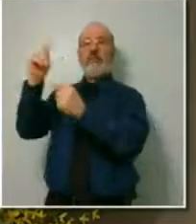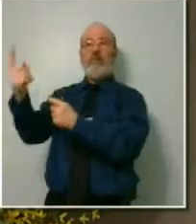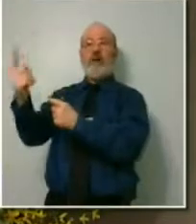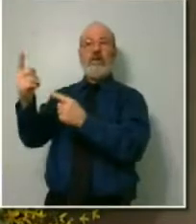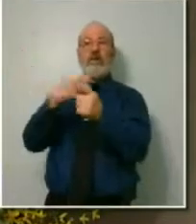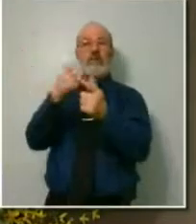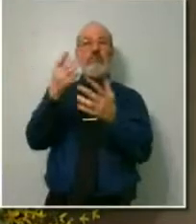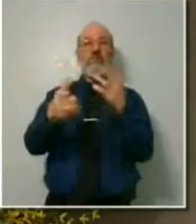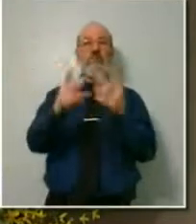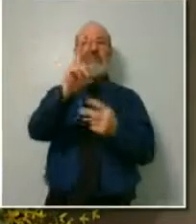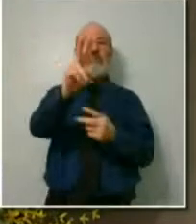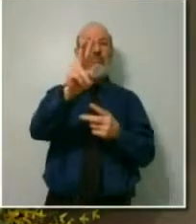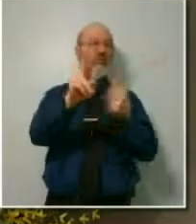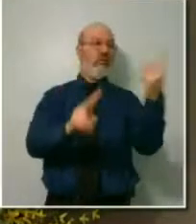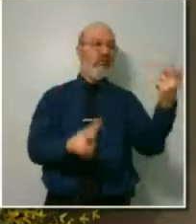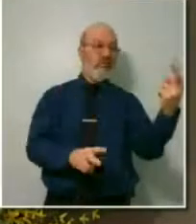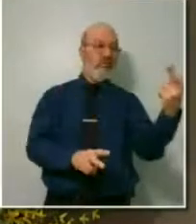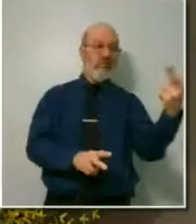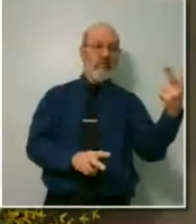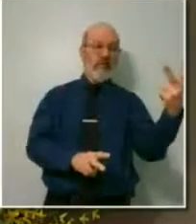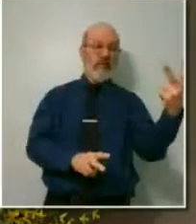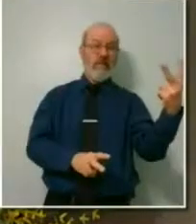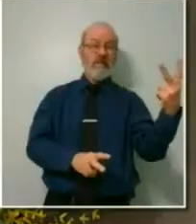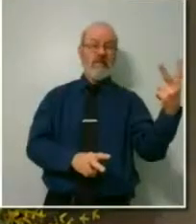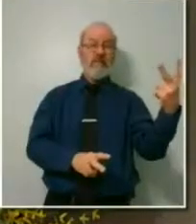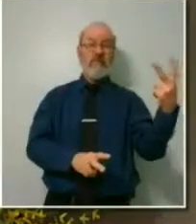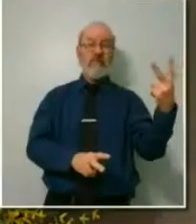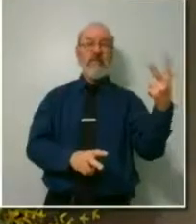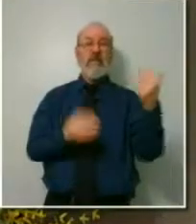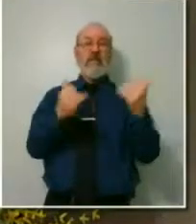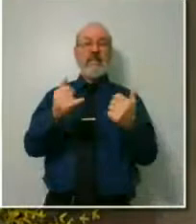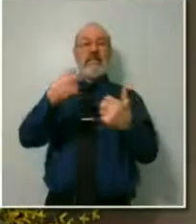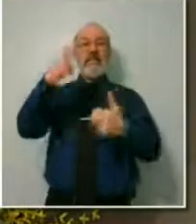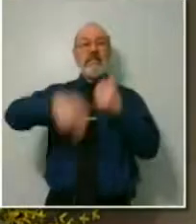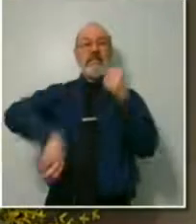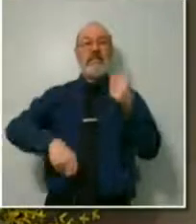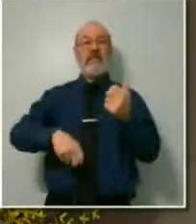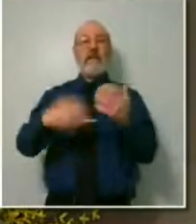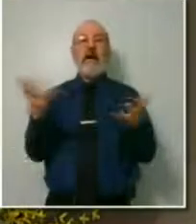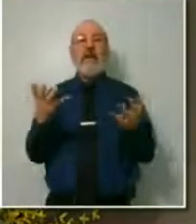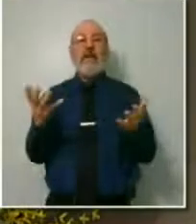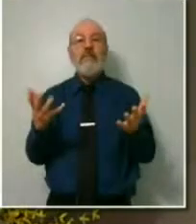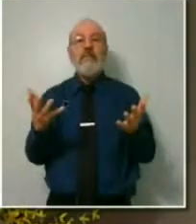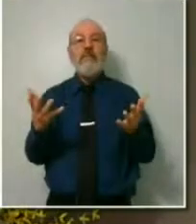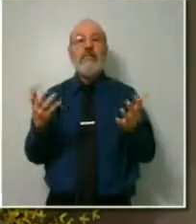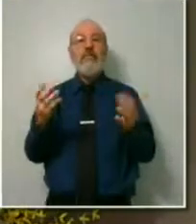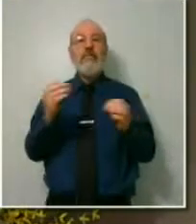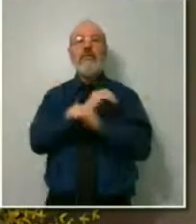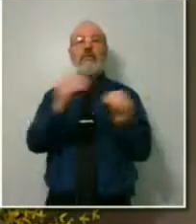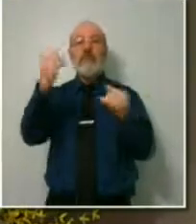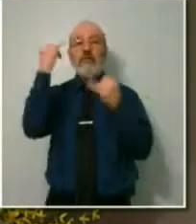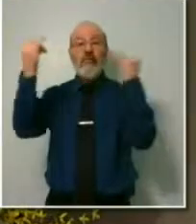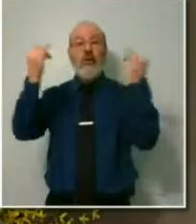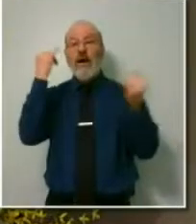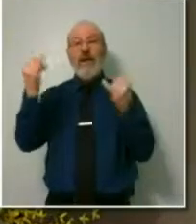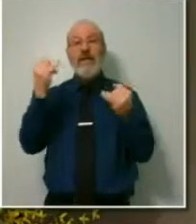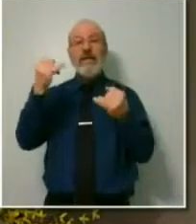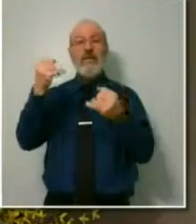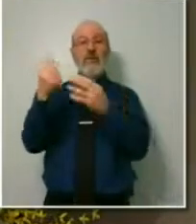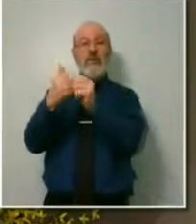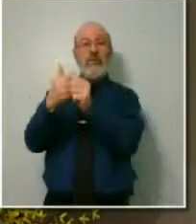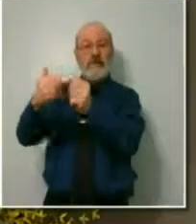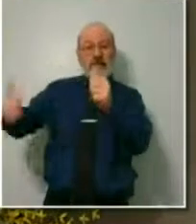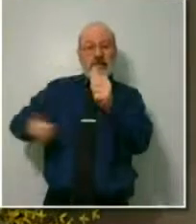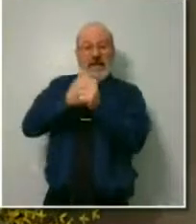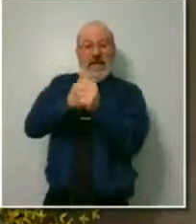curtain two and curtain three. Now, the difficulty is this. You have no idea what is behind the curtain.